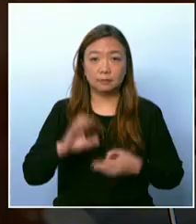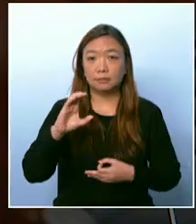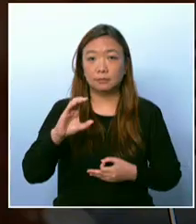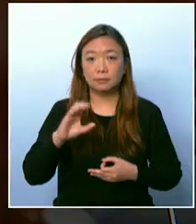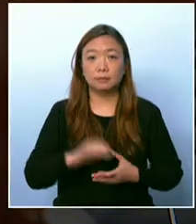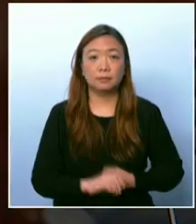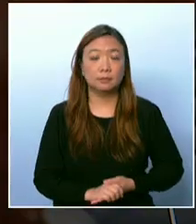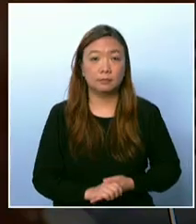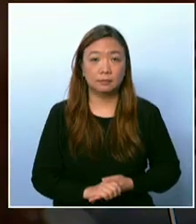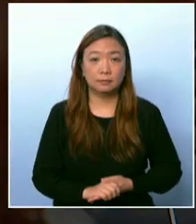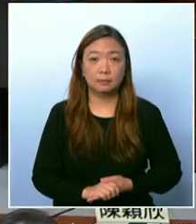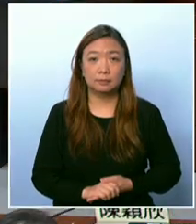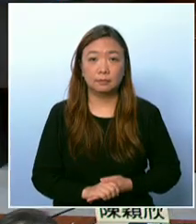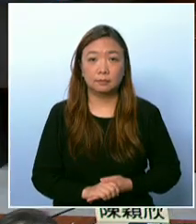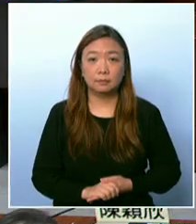Ronick Chan.